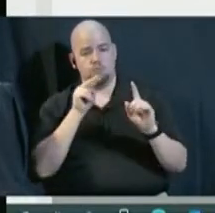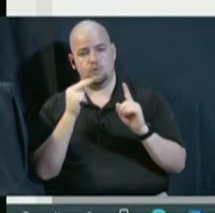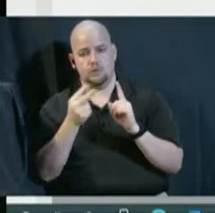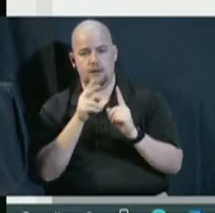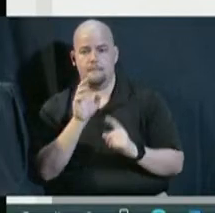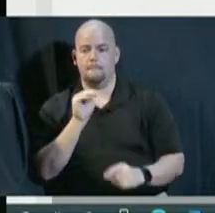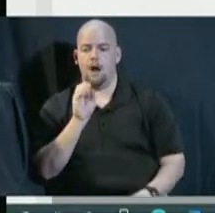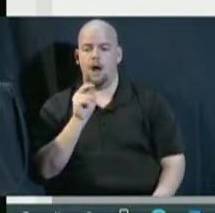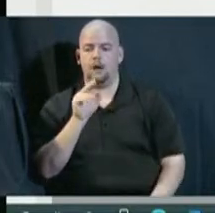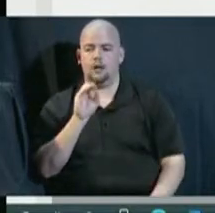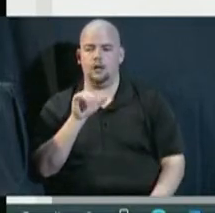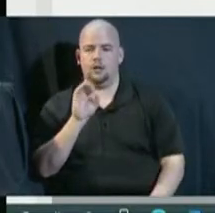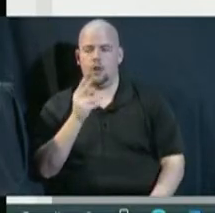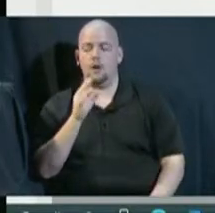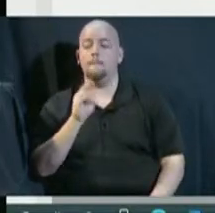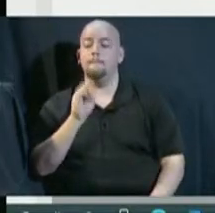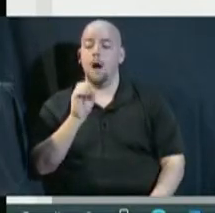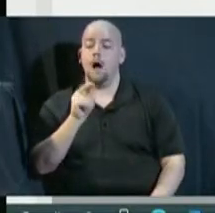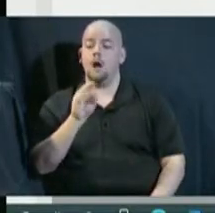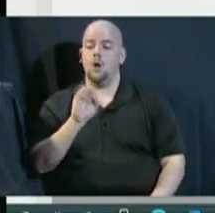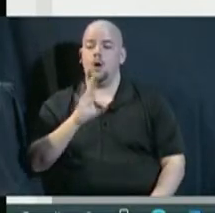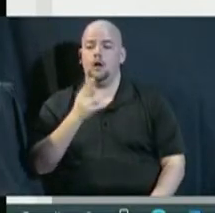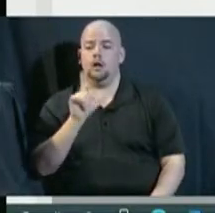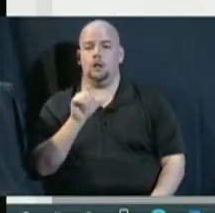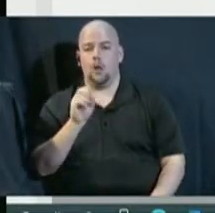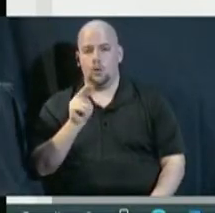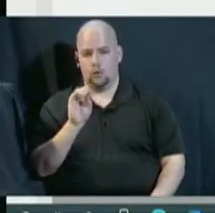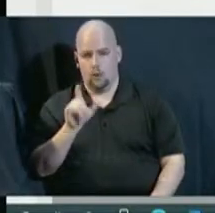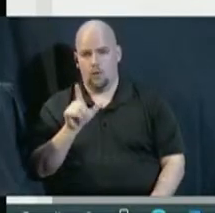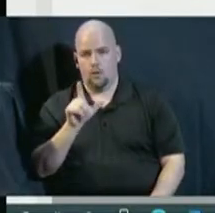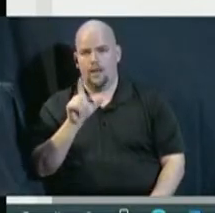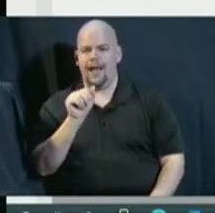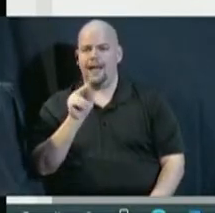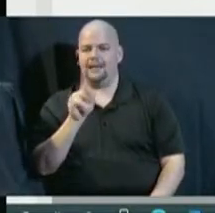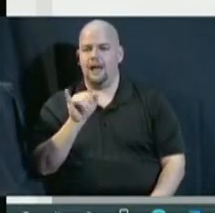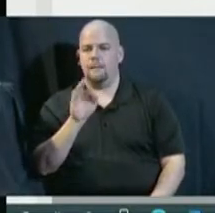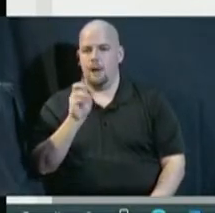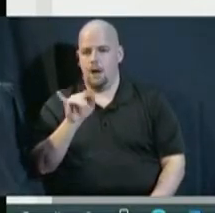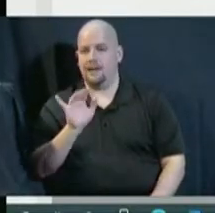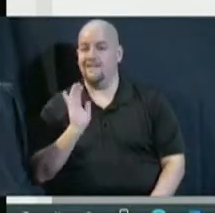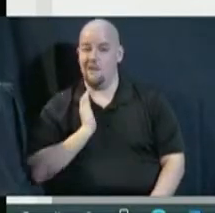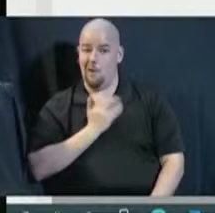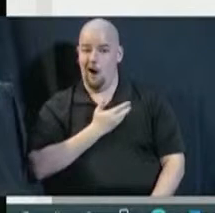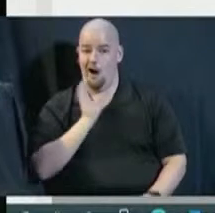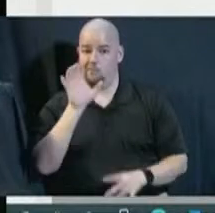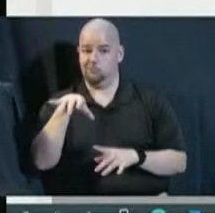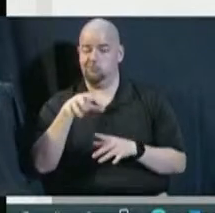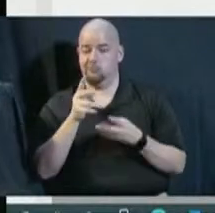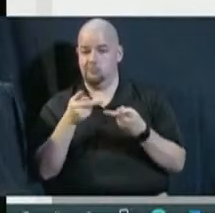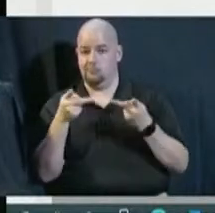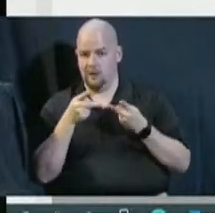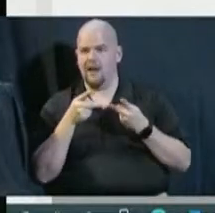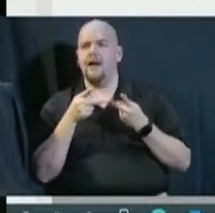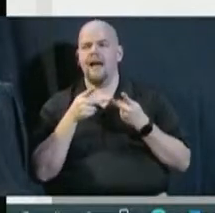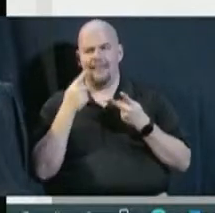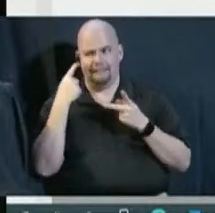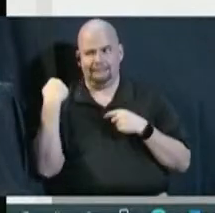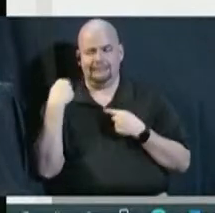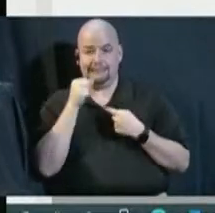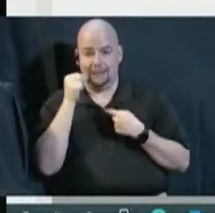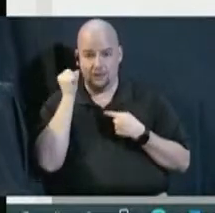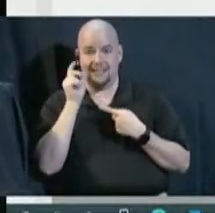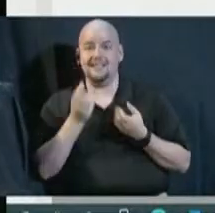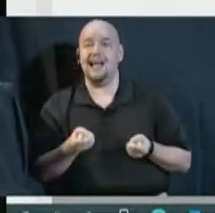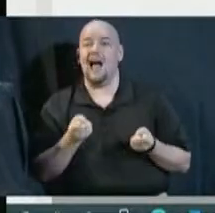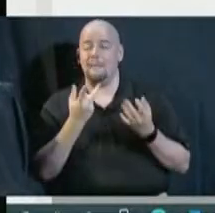bit. And so this is just from our facility. But these are and I believe this is since yesterday. These are the